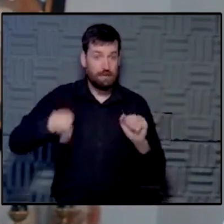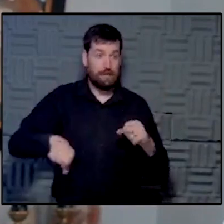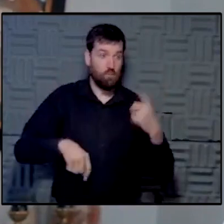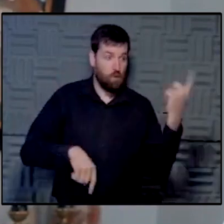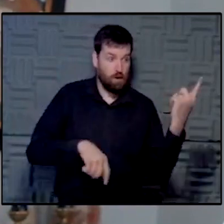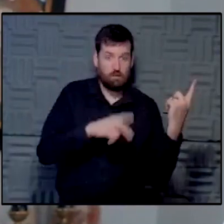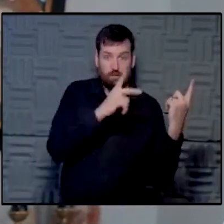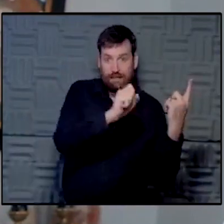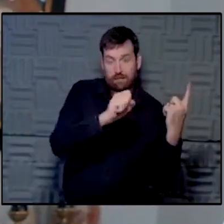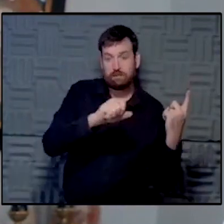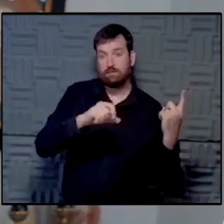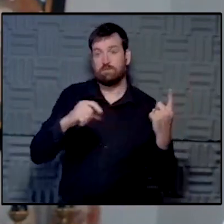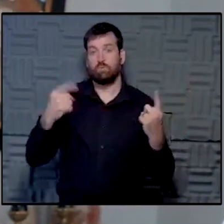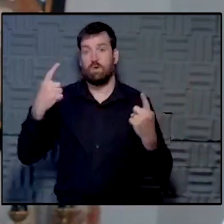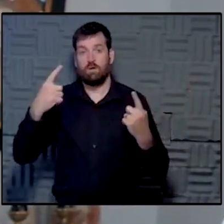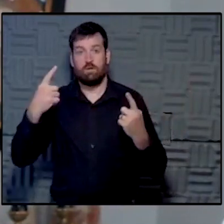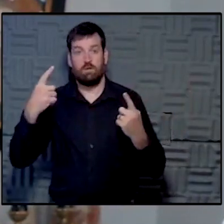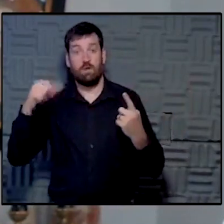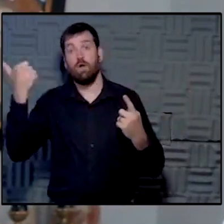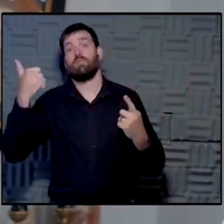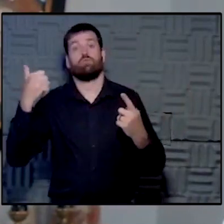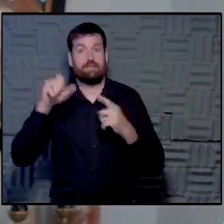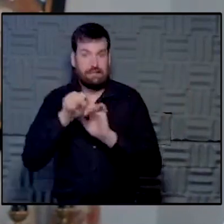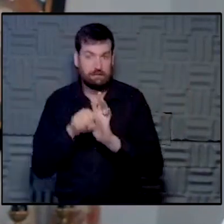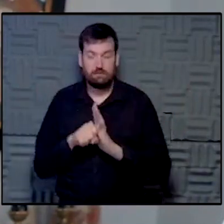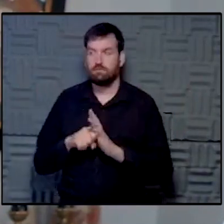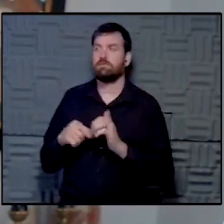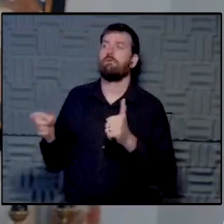Kansas and 1 in a state where we're traveling. Thanks.